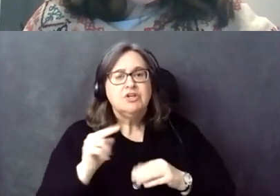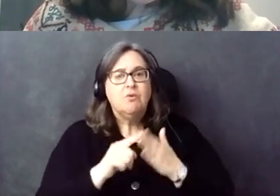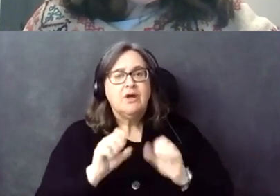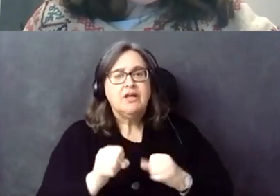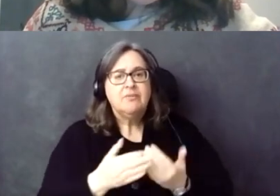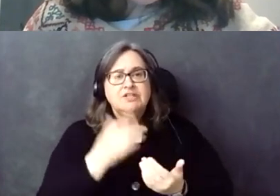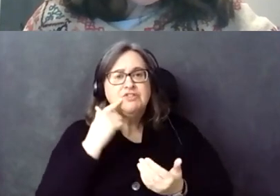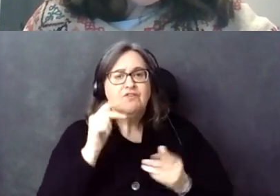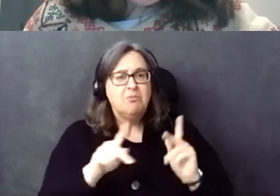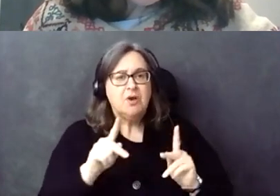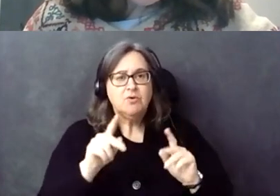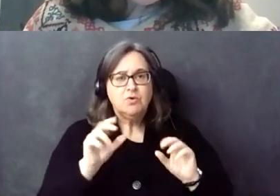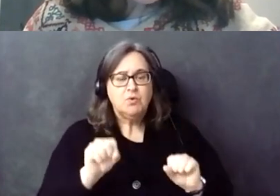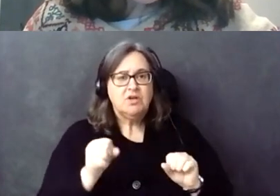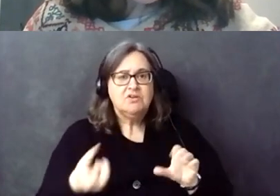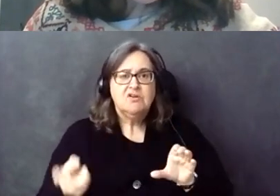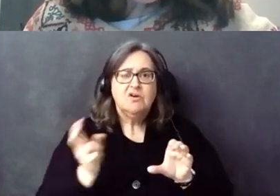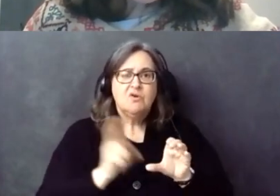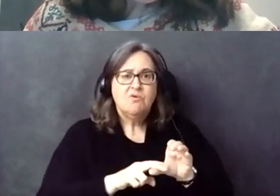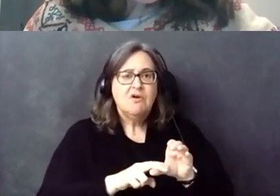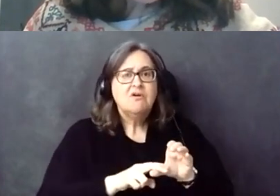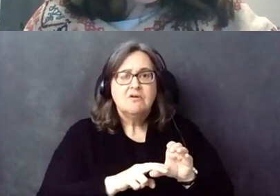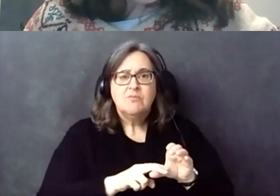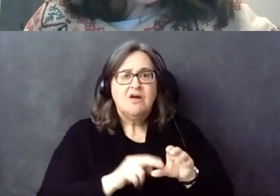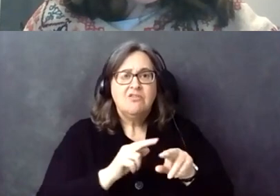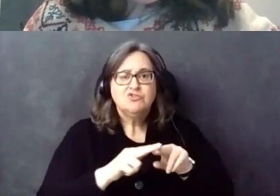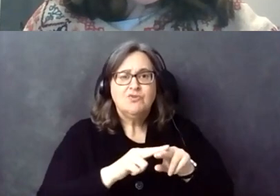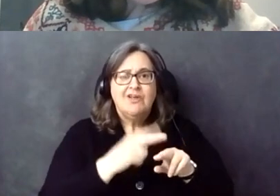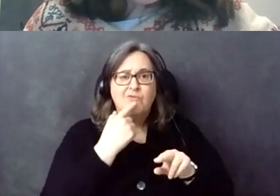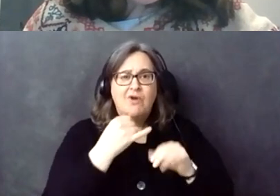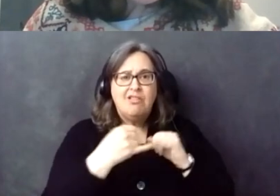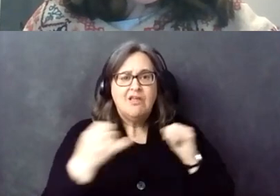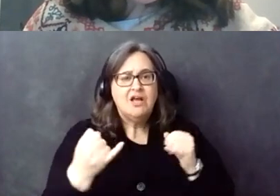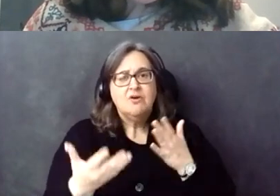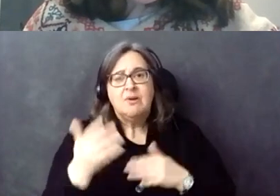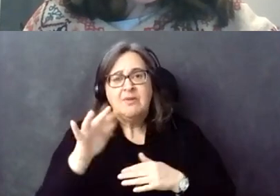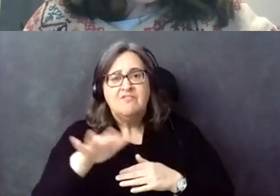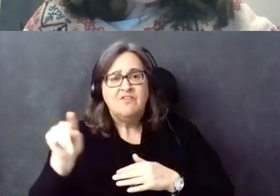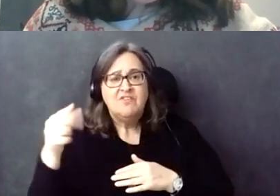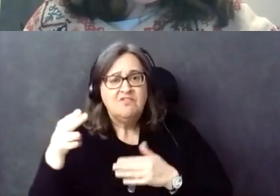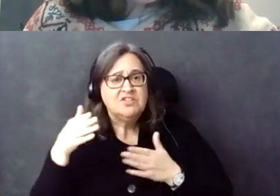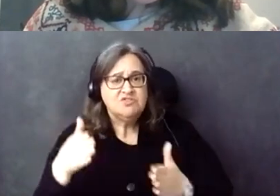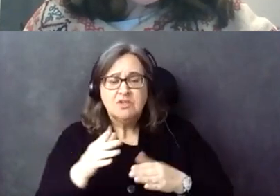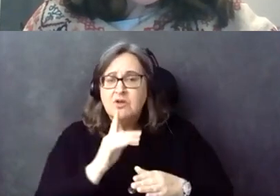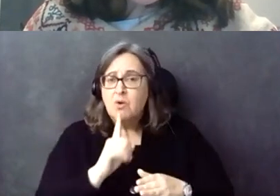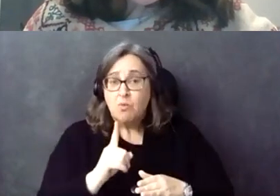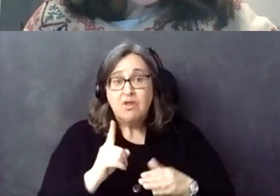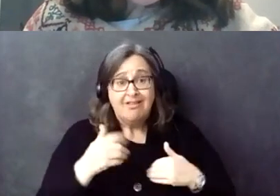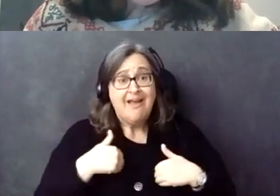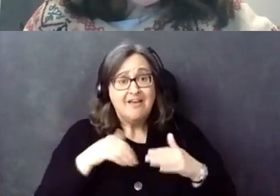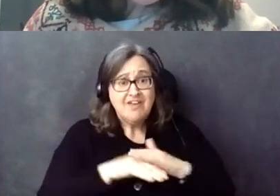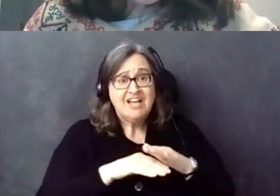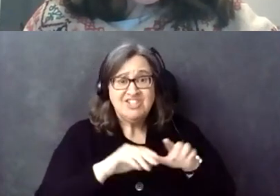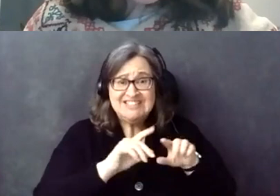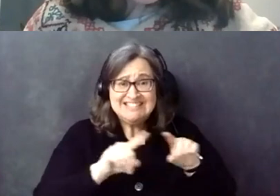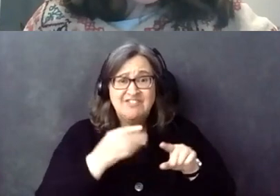for people than to take the Red Line there or take the 55th Street and really have access to